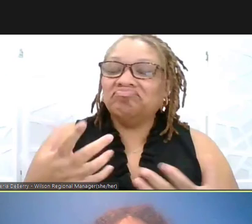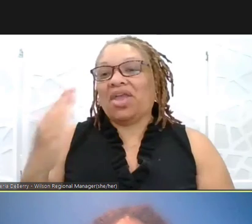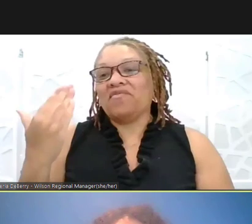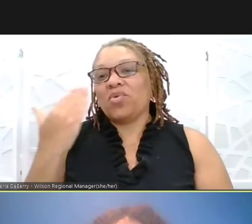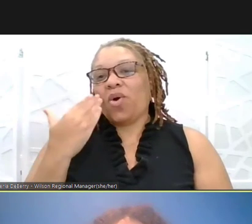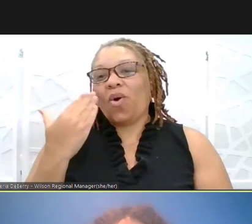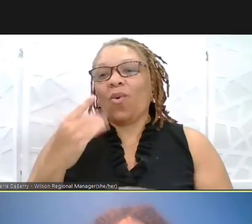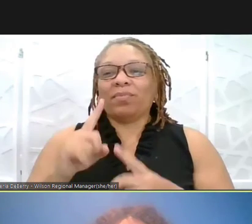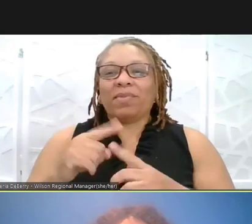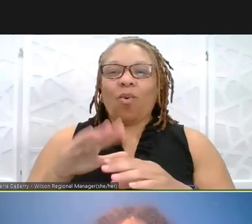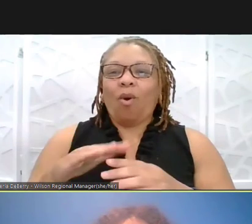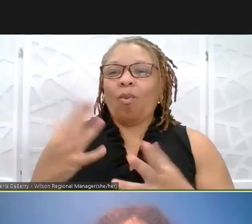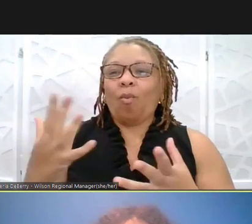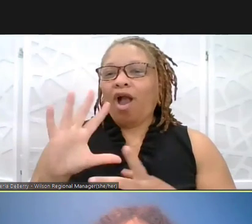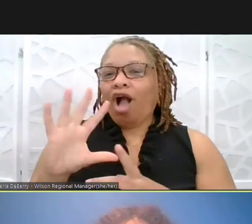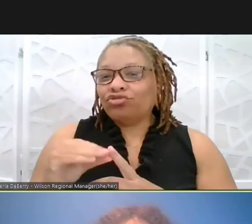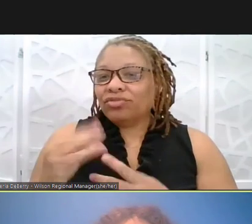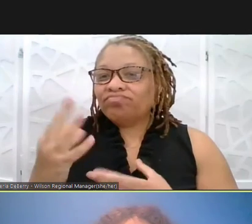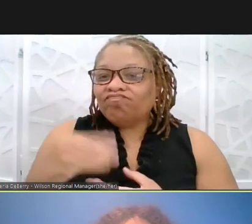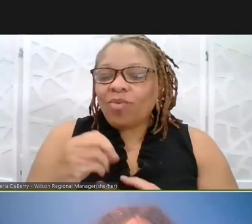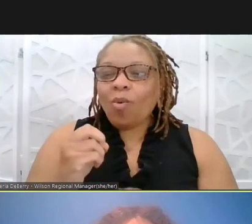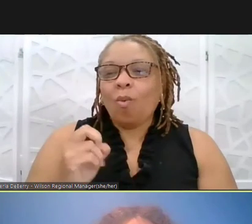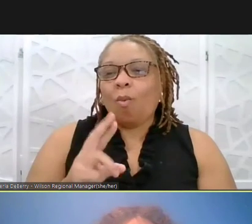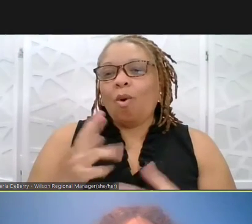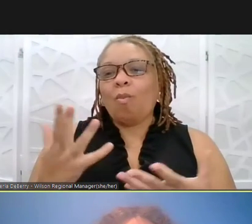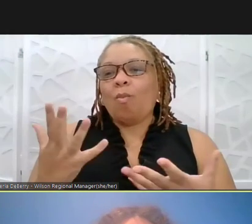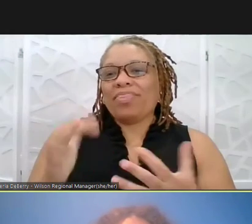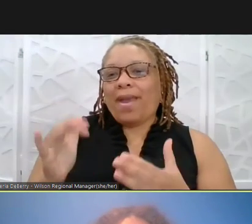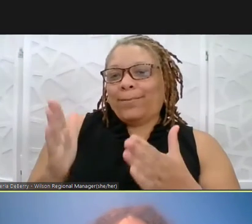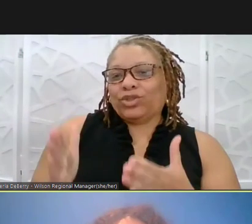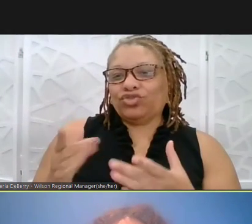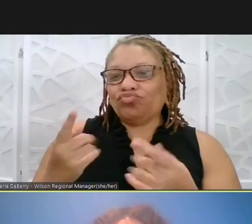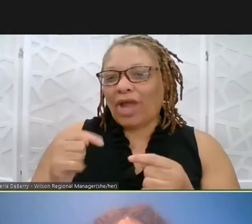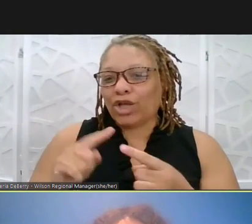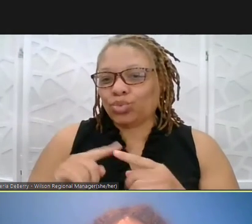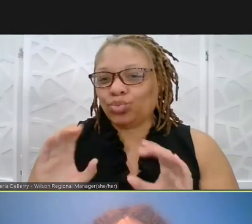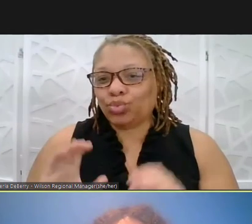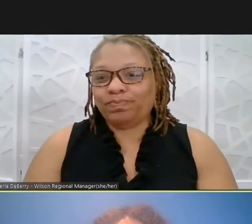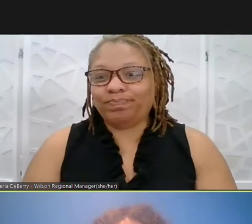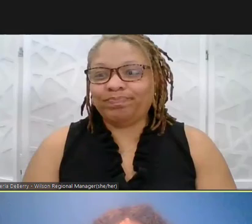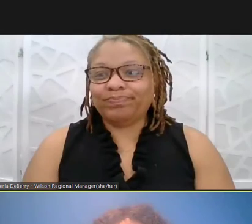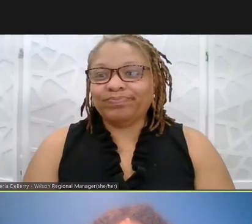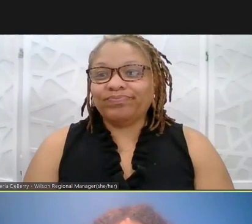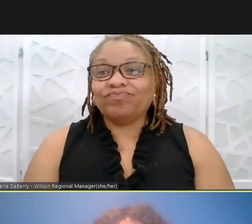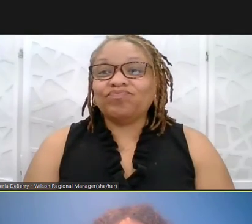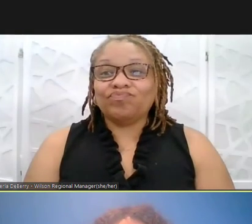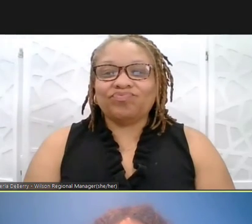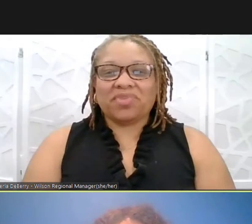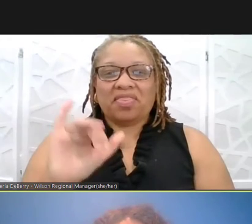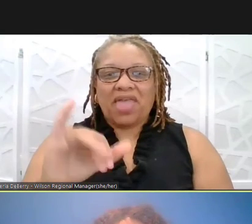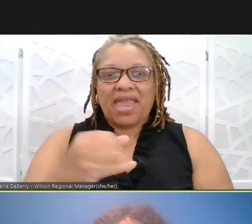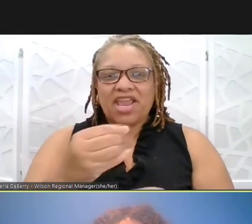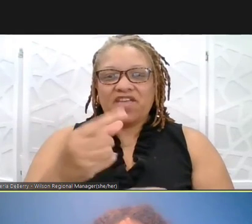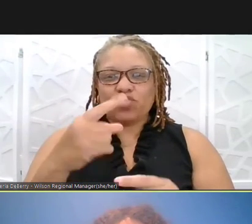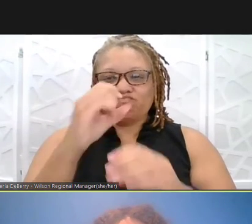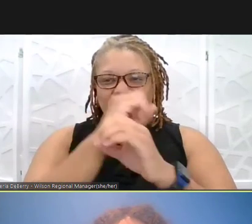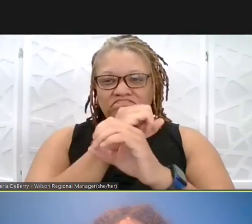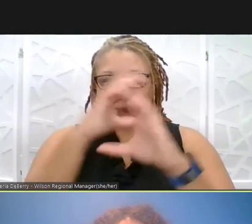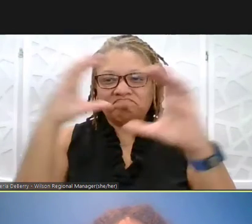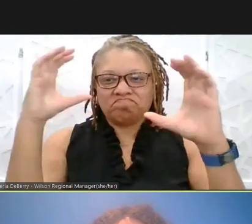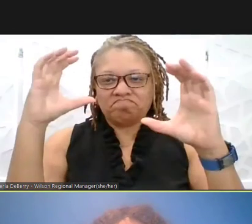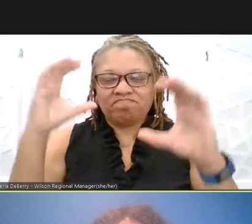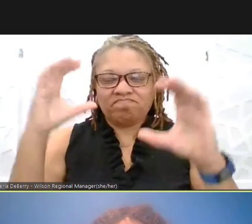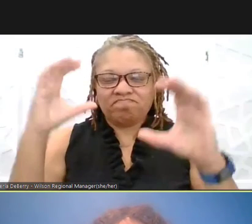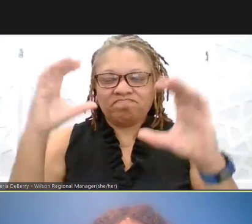We hit on things to get each other's attention. You never know. It just really depends on what's going on and what their culture is, their